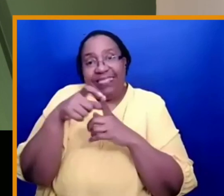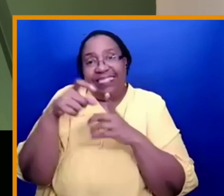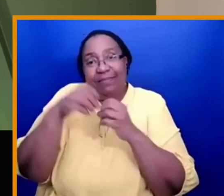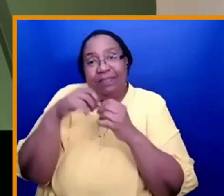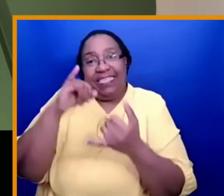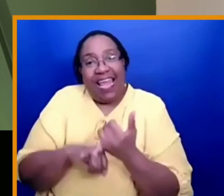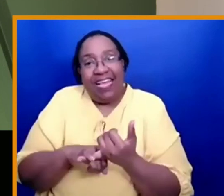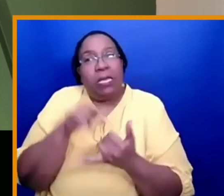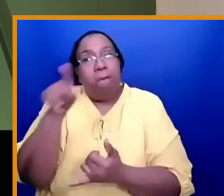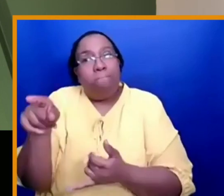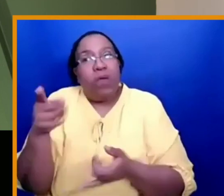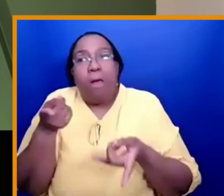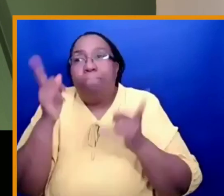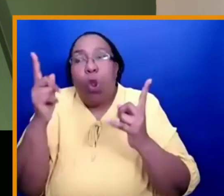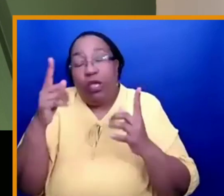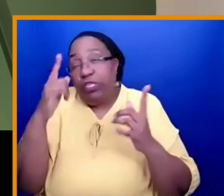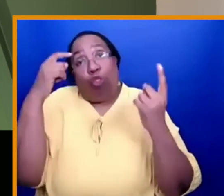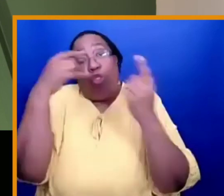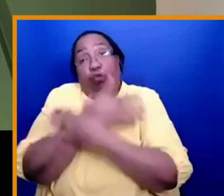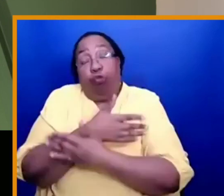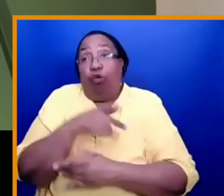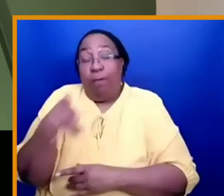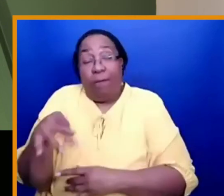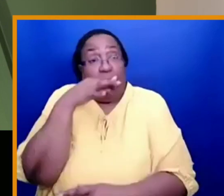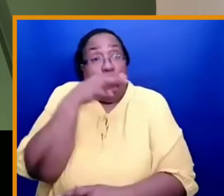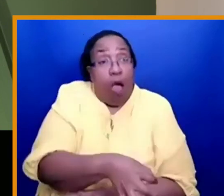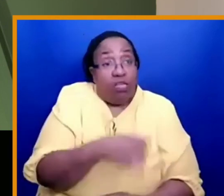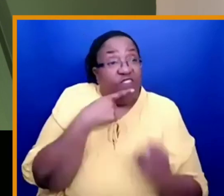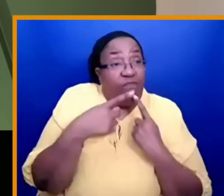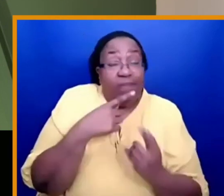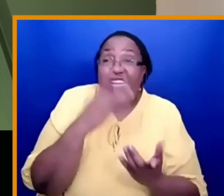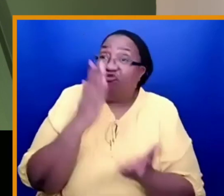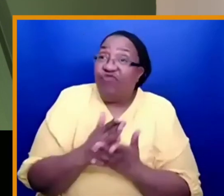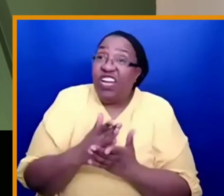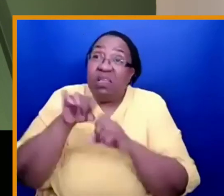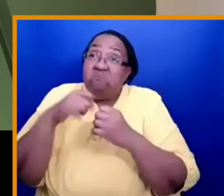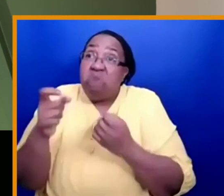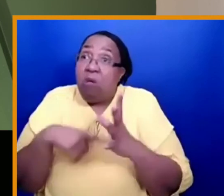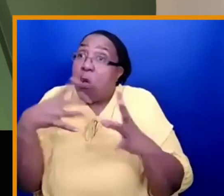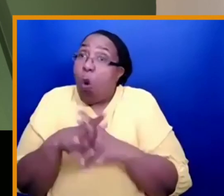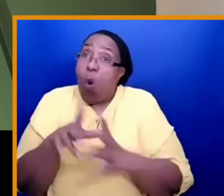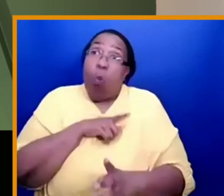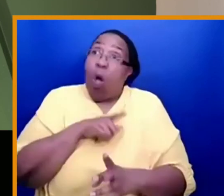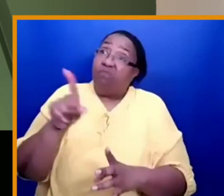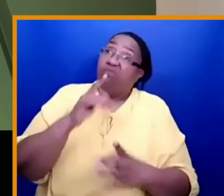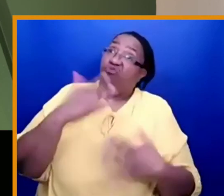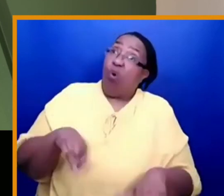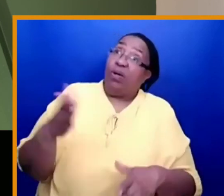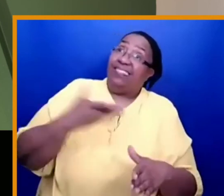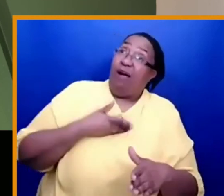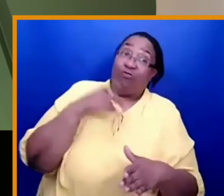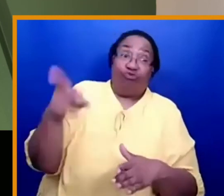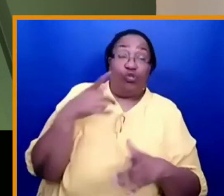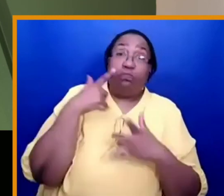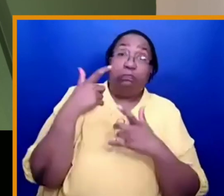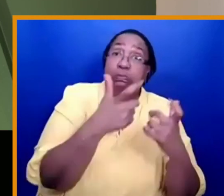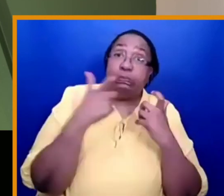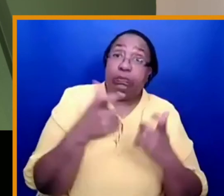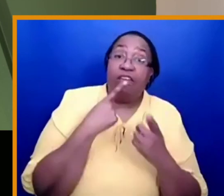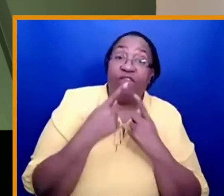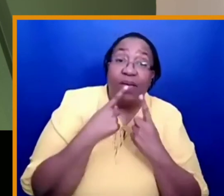it right. They might ask for information they're not legally entitled to, and people with criminal records who may very well be nervous in the interview or